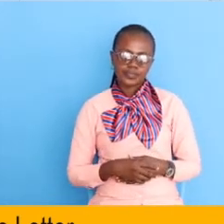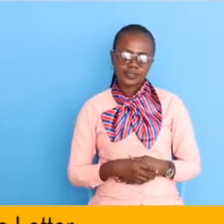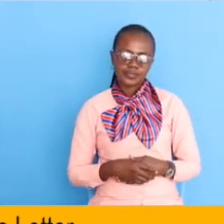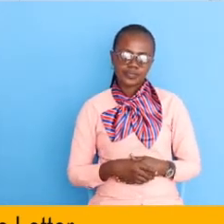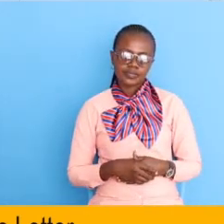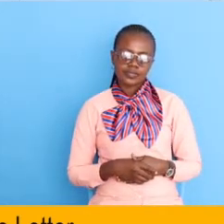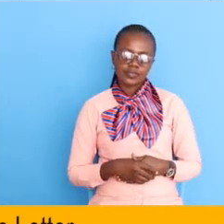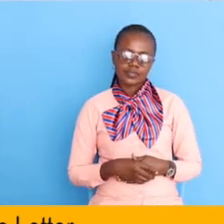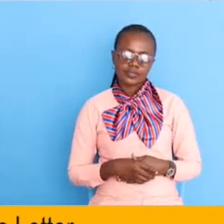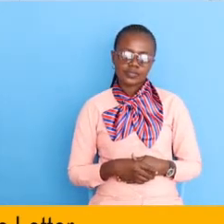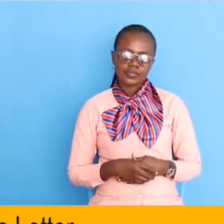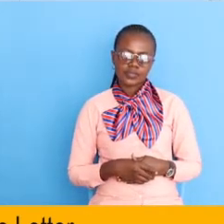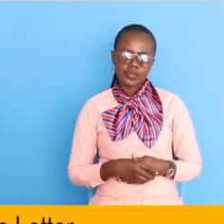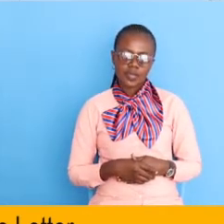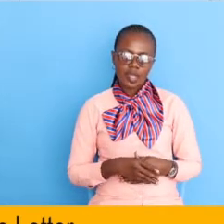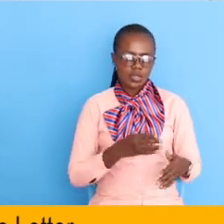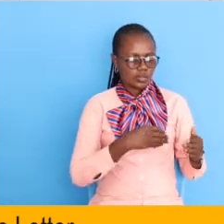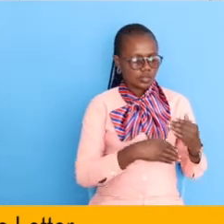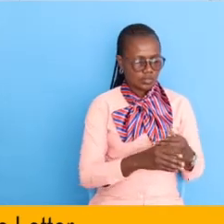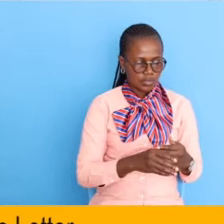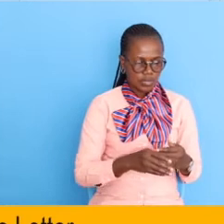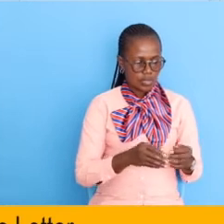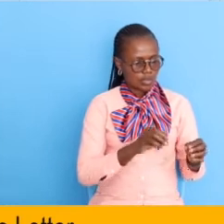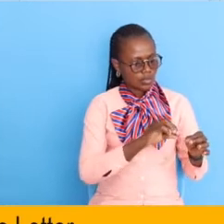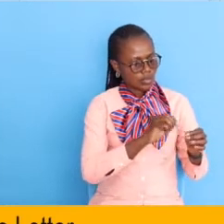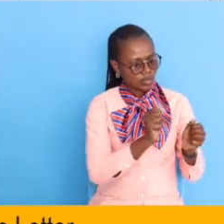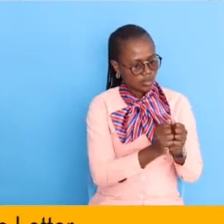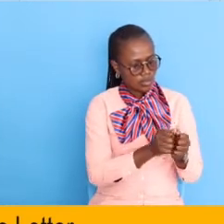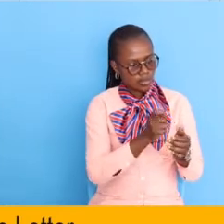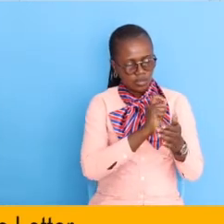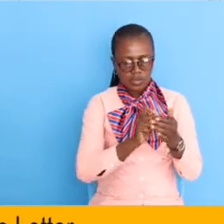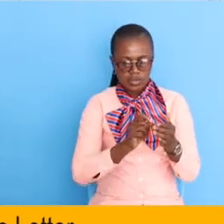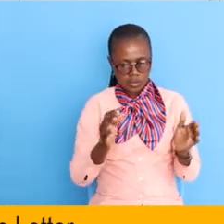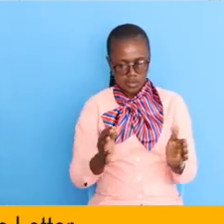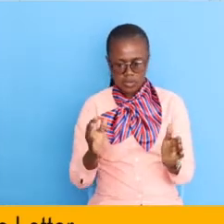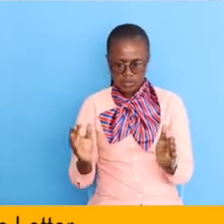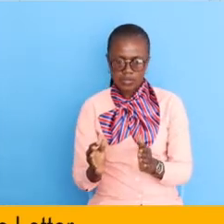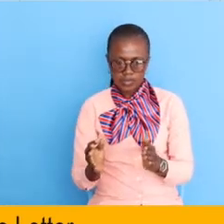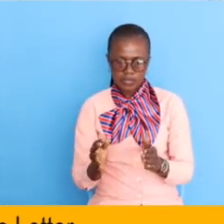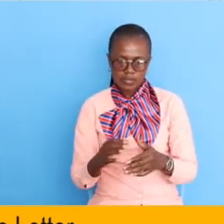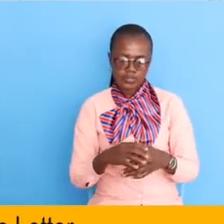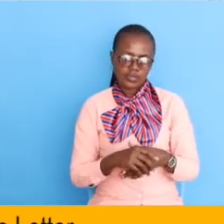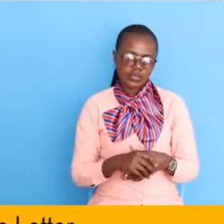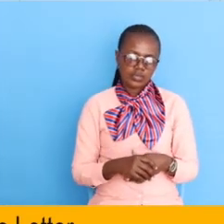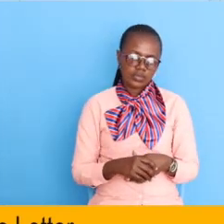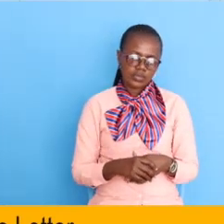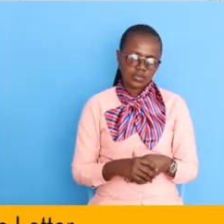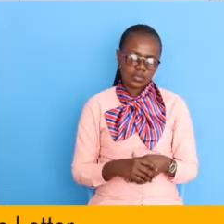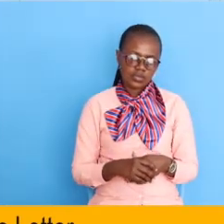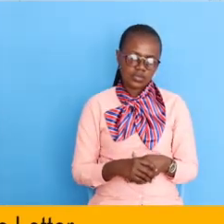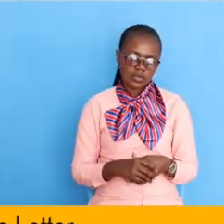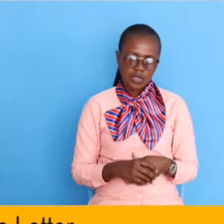That is the way how the aspects of letter writing are organized. And as we have